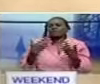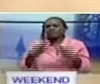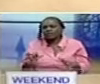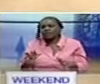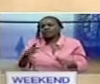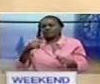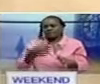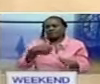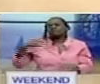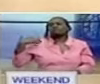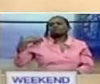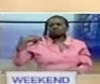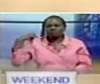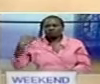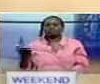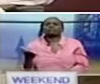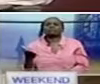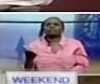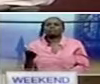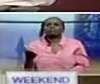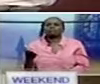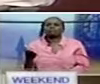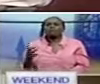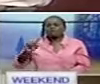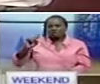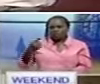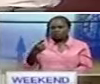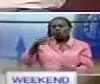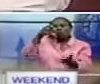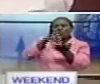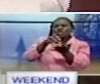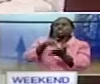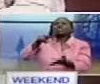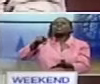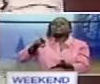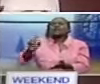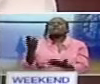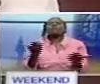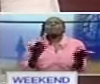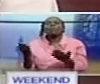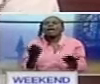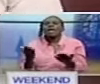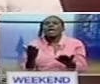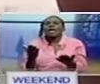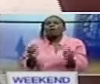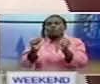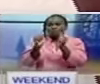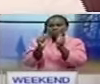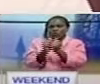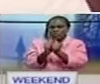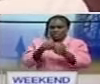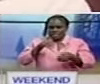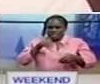looking to position myself in the media industry. First, you need to position yourself with the